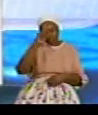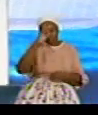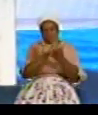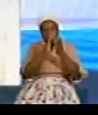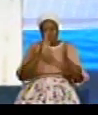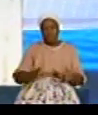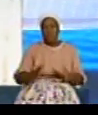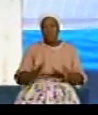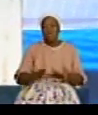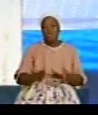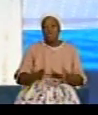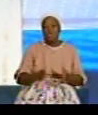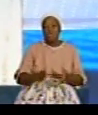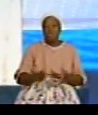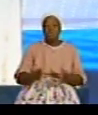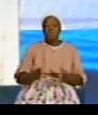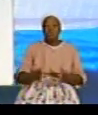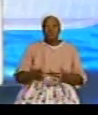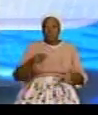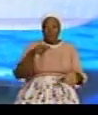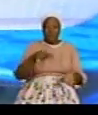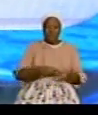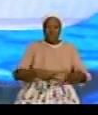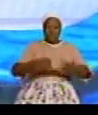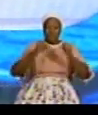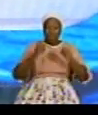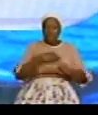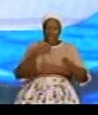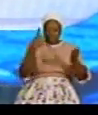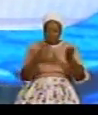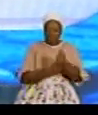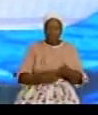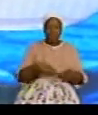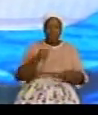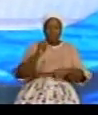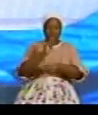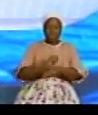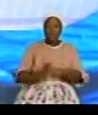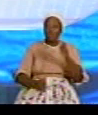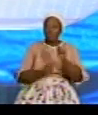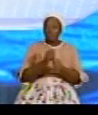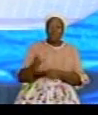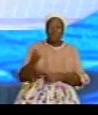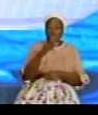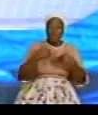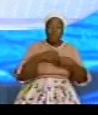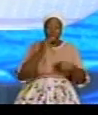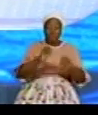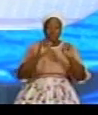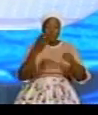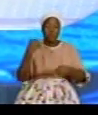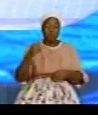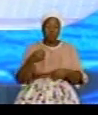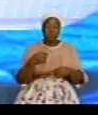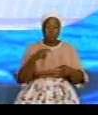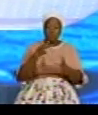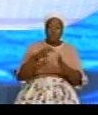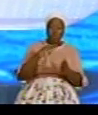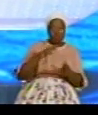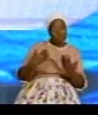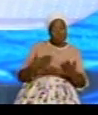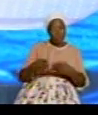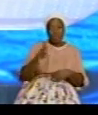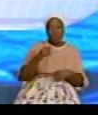hold the traditions which ye have been taught, whether by word or